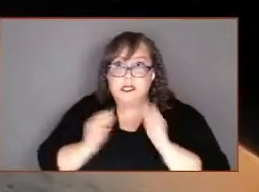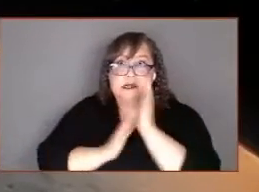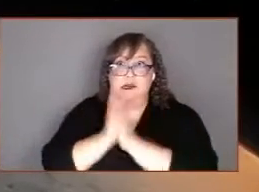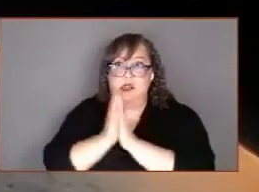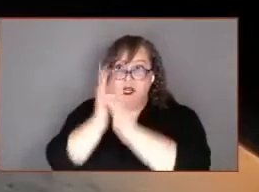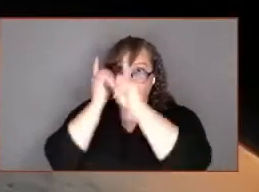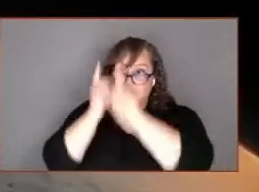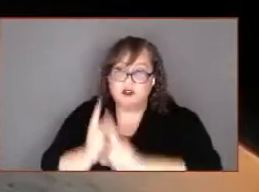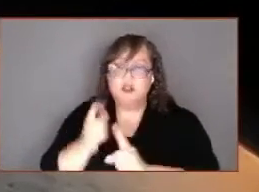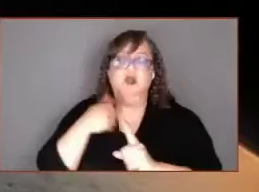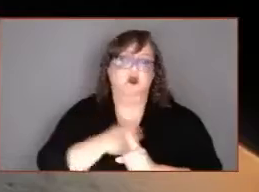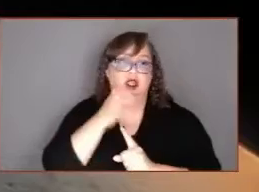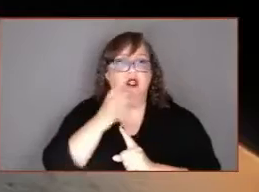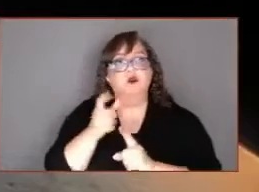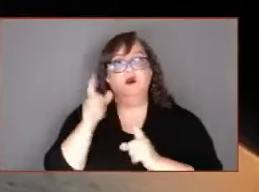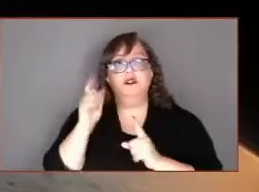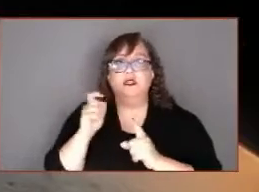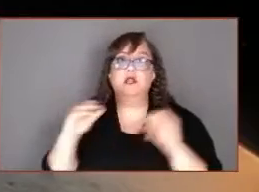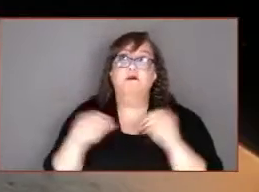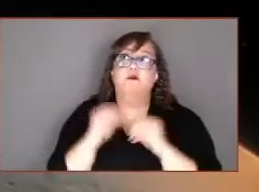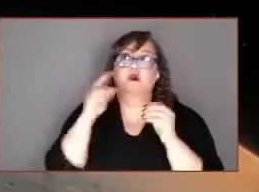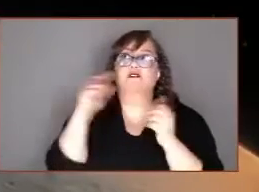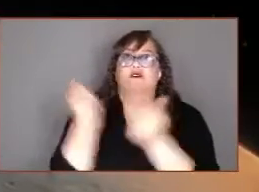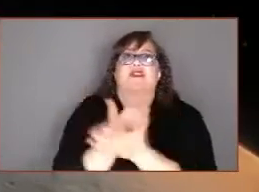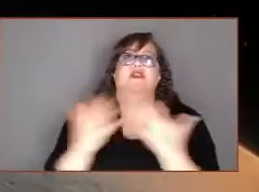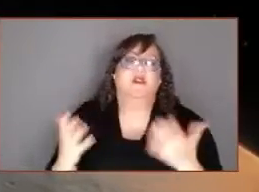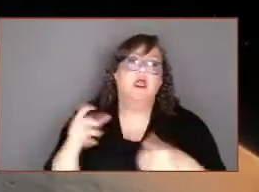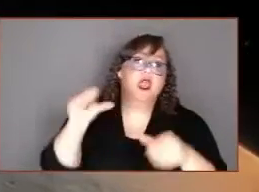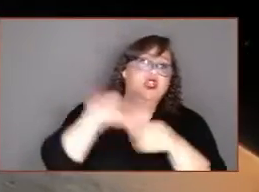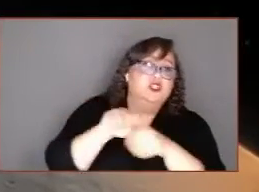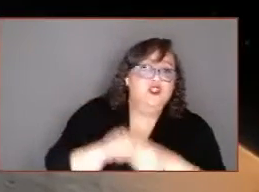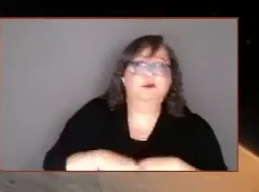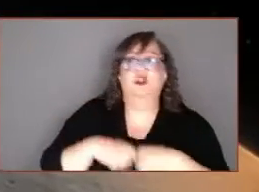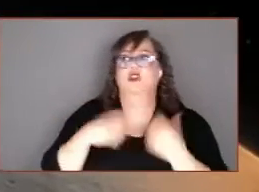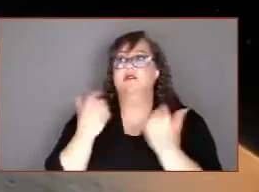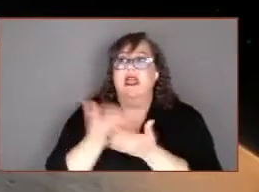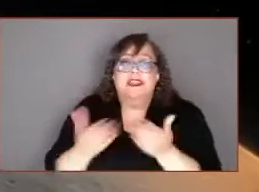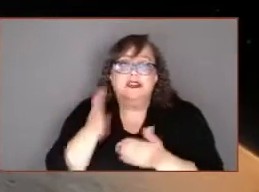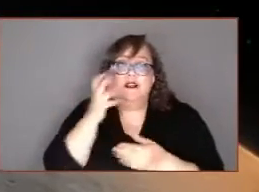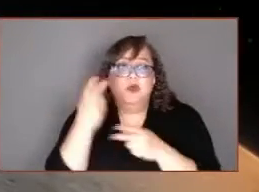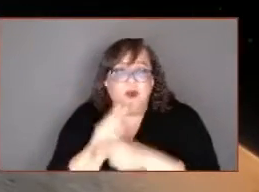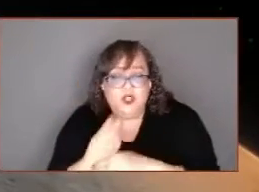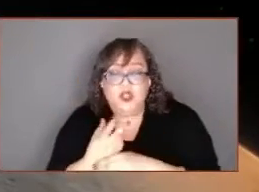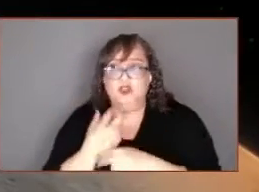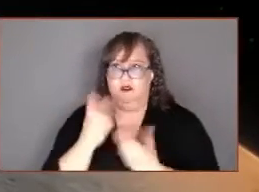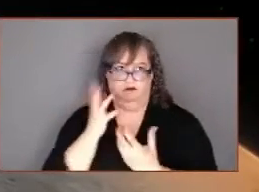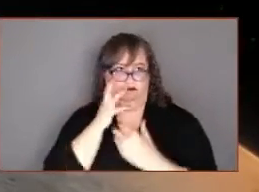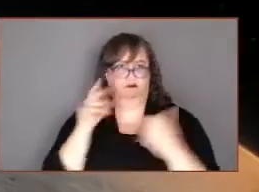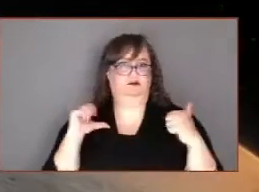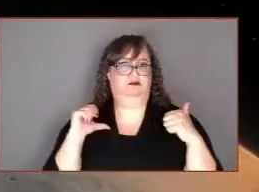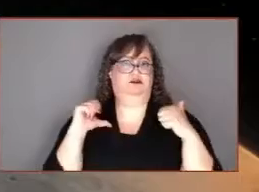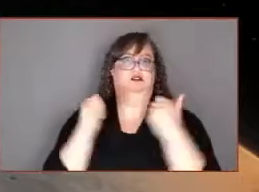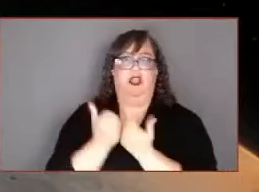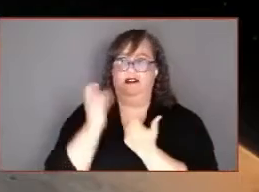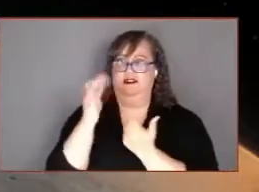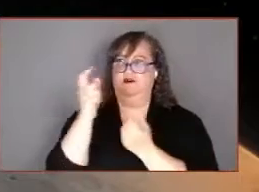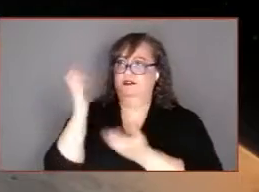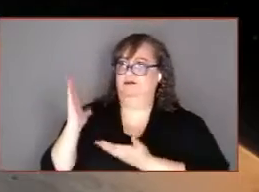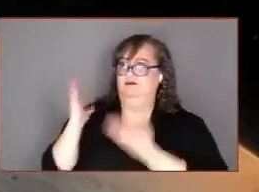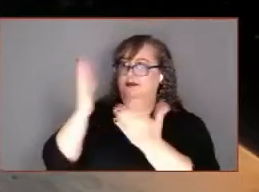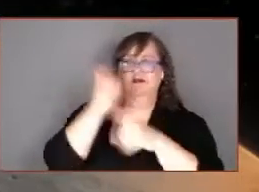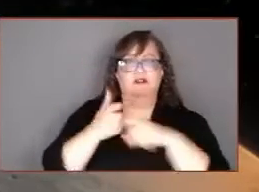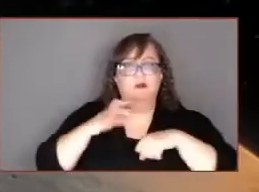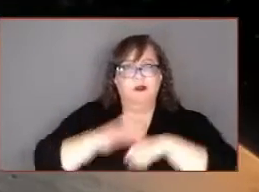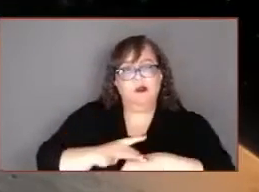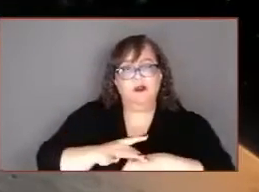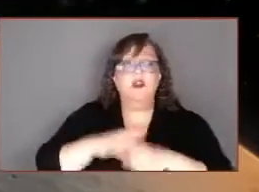consumables, and this is going to be more of a challenge in terms of if you have to bring everything from Earth. So then the question stems, can we use things